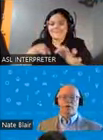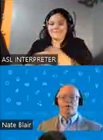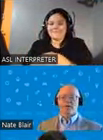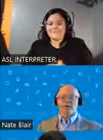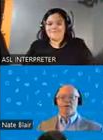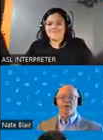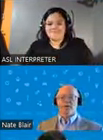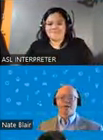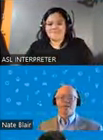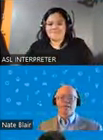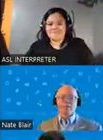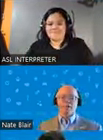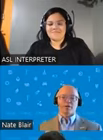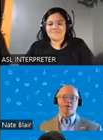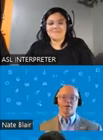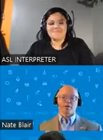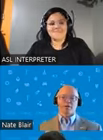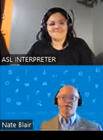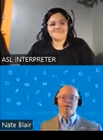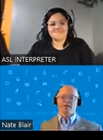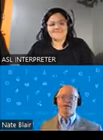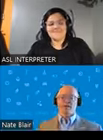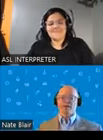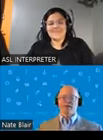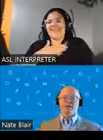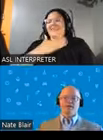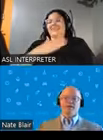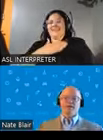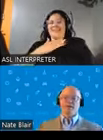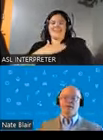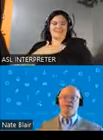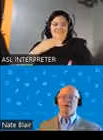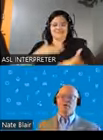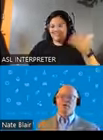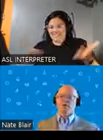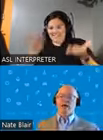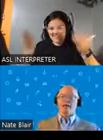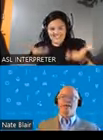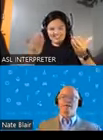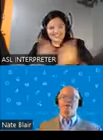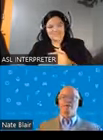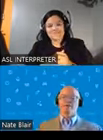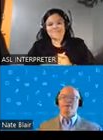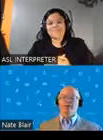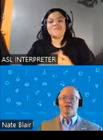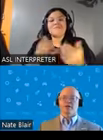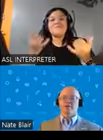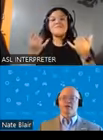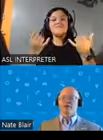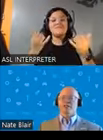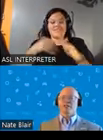Thank you, Paritosh. This is Nate Blair. I'm happy to be here and excited to talk about where we're at in terms of